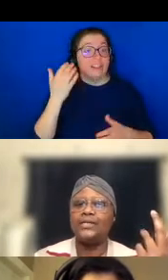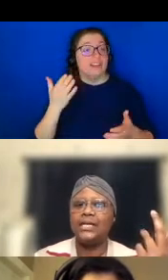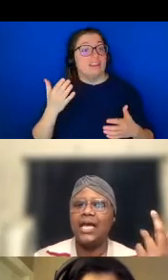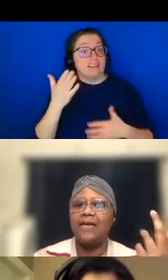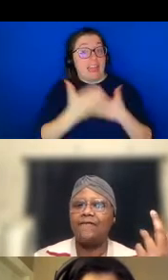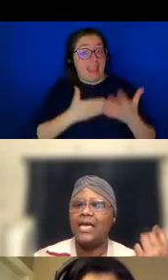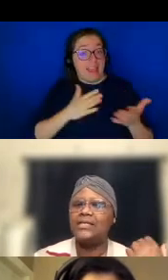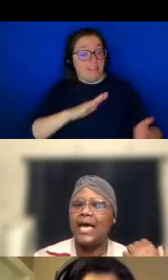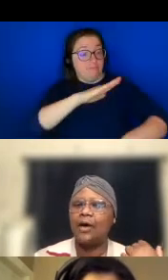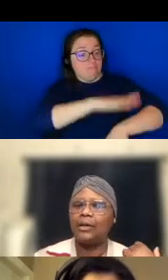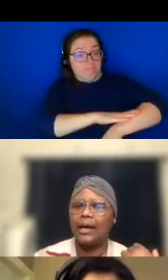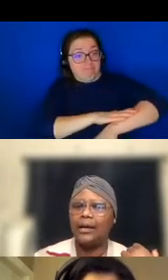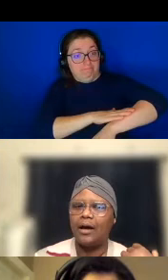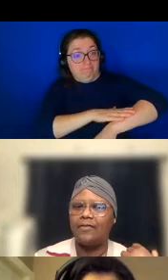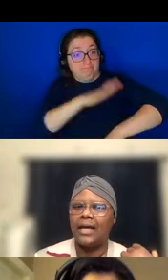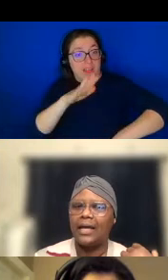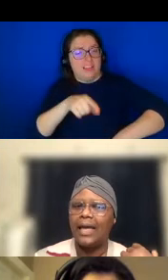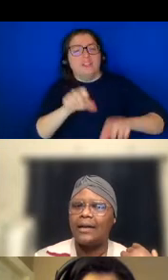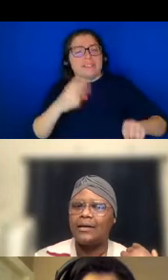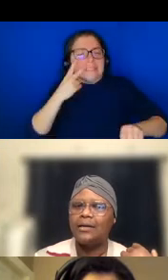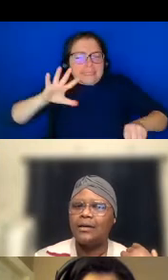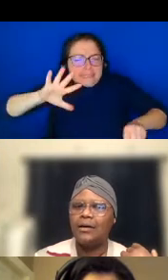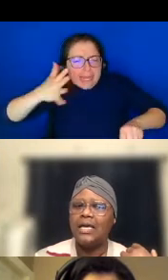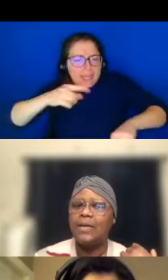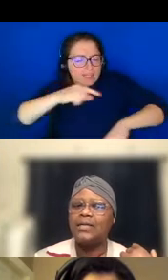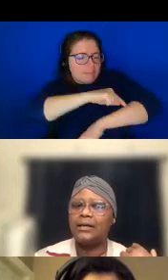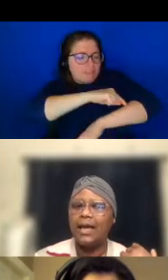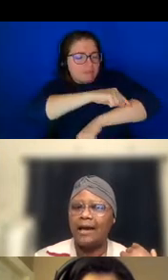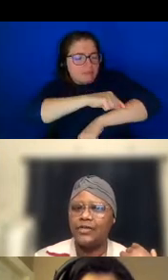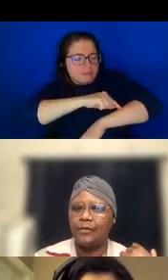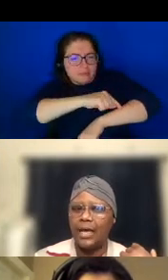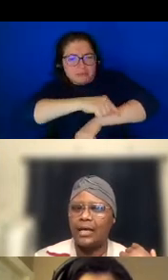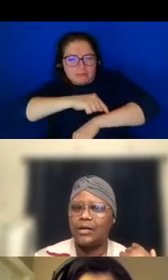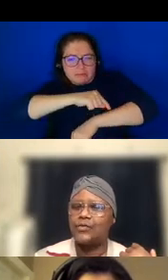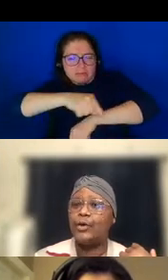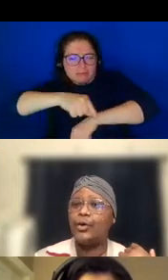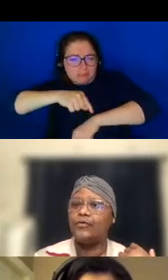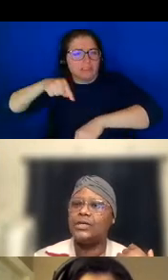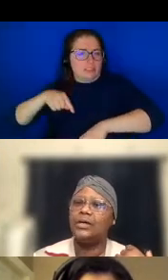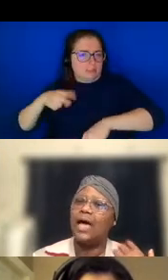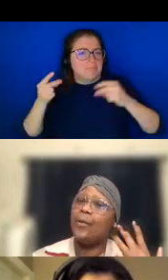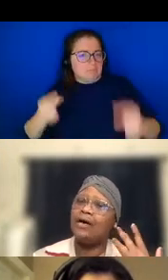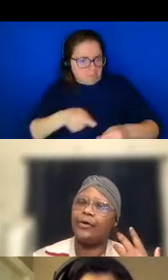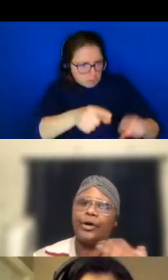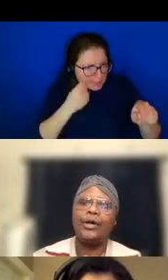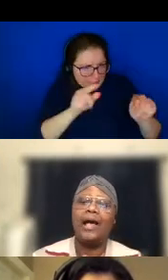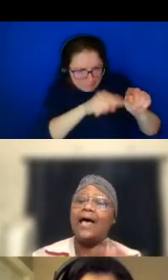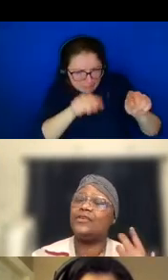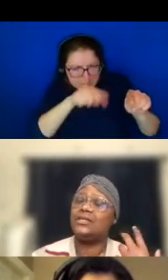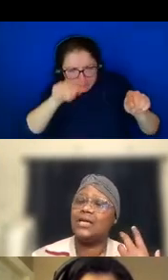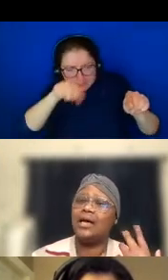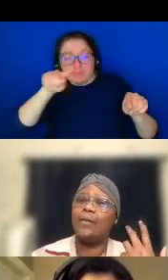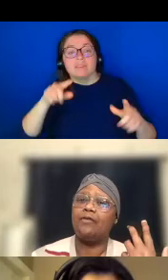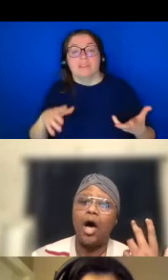you can see a faint outline of that hand immediately after the hand is removed. However, at